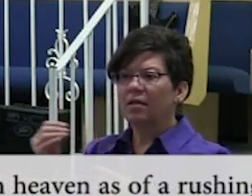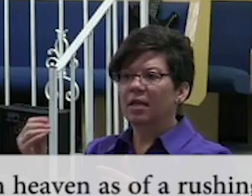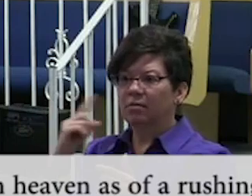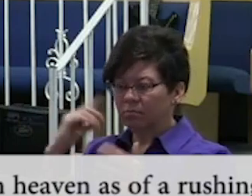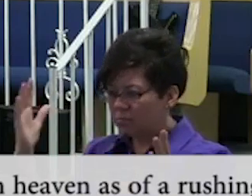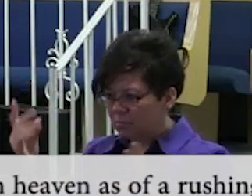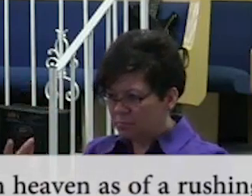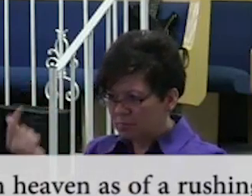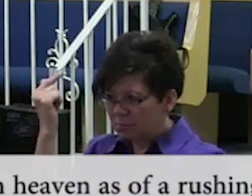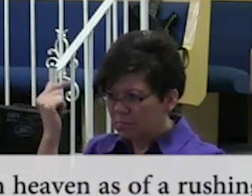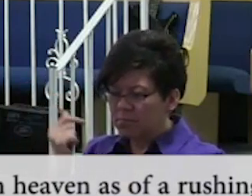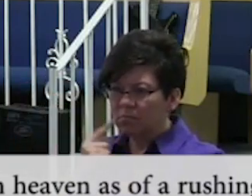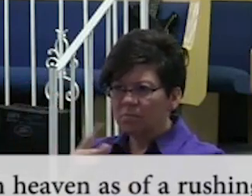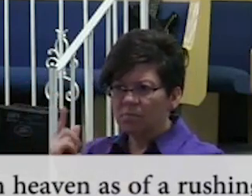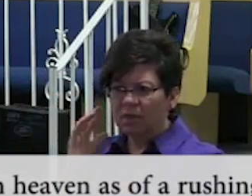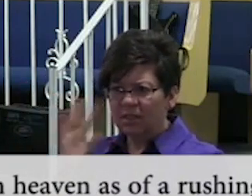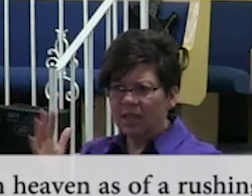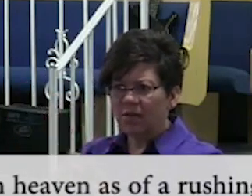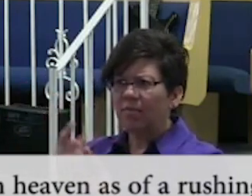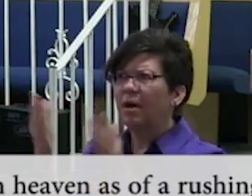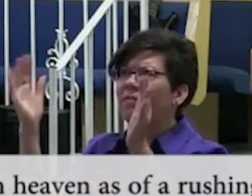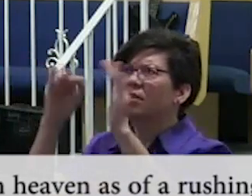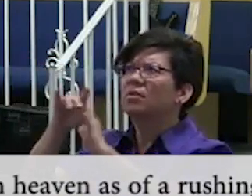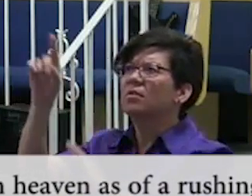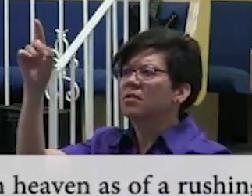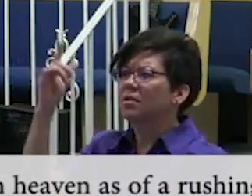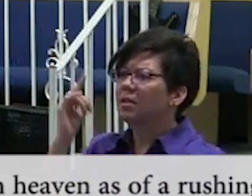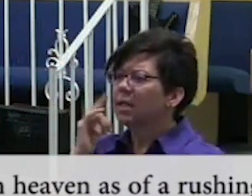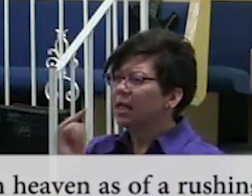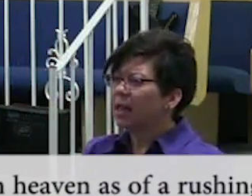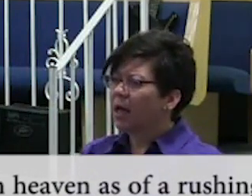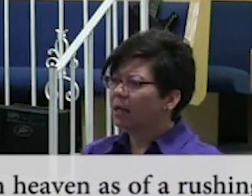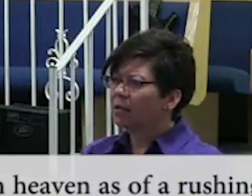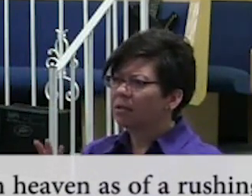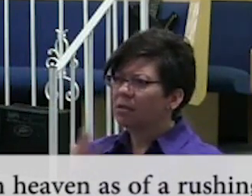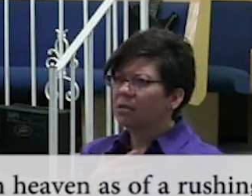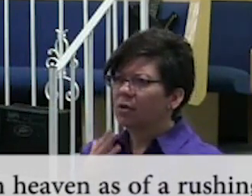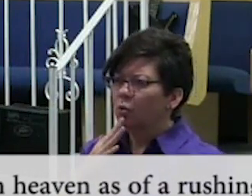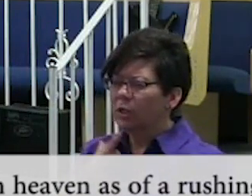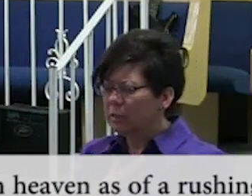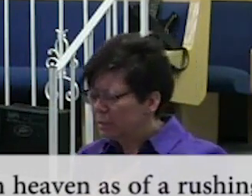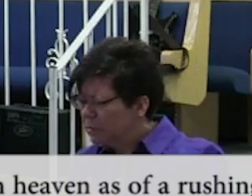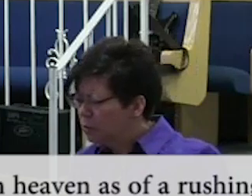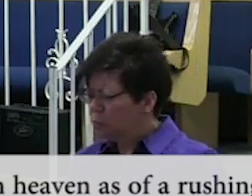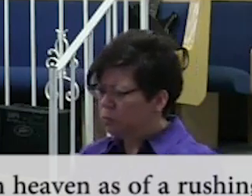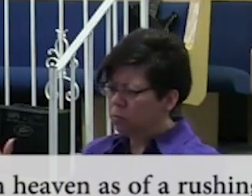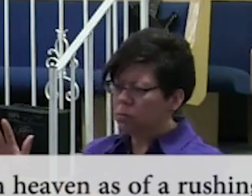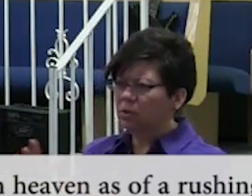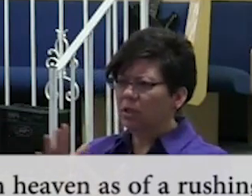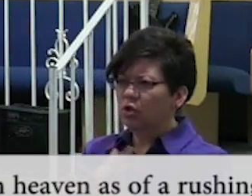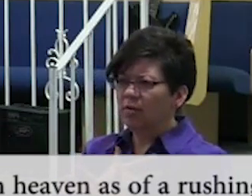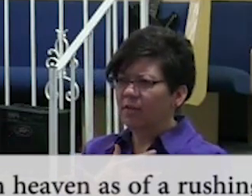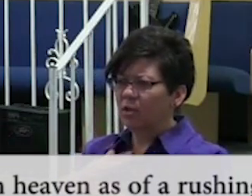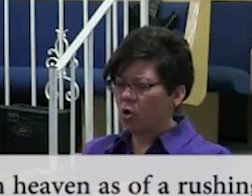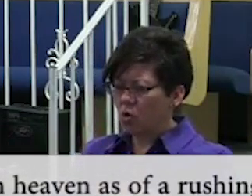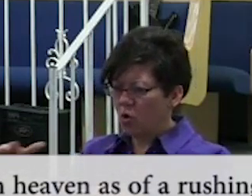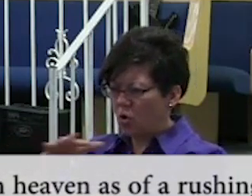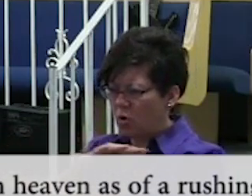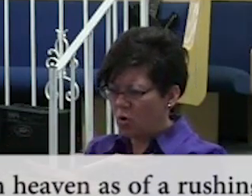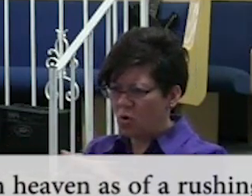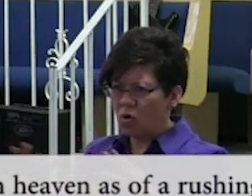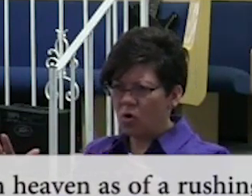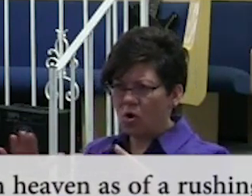suddenly there came a sound from heaven as of a rushing mighty wind. And it filled all the